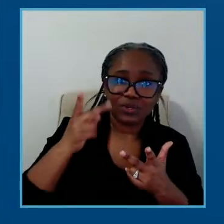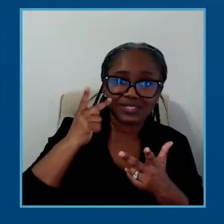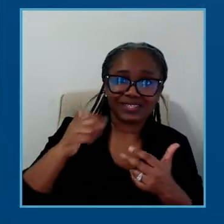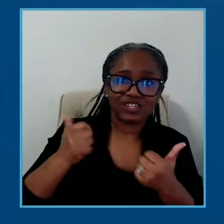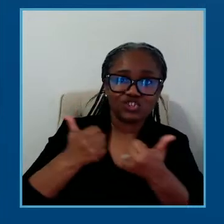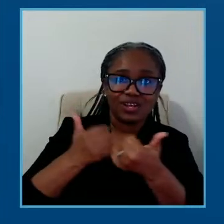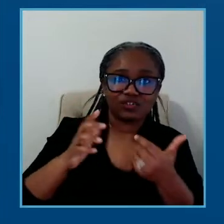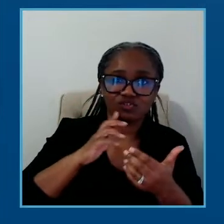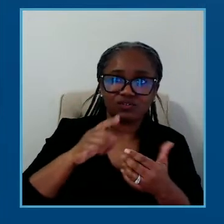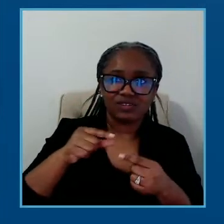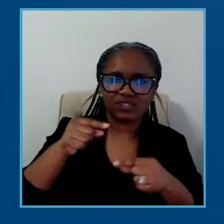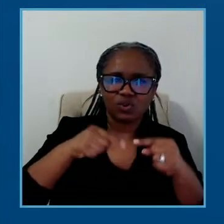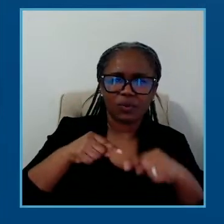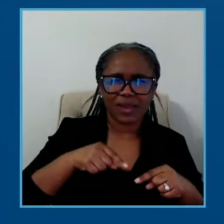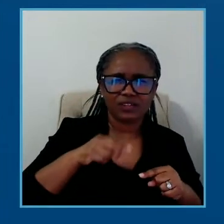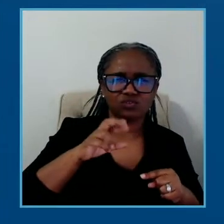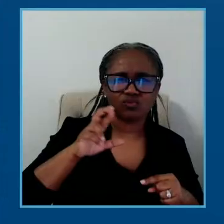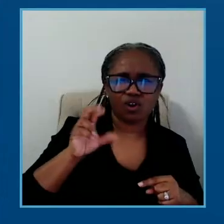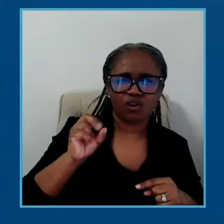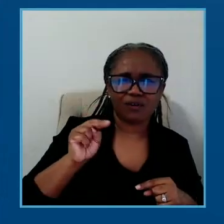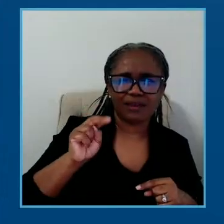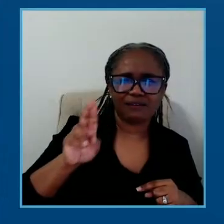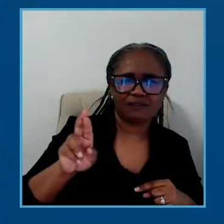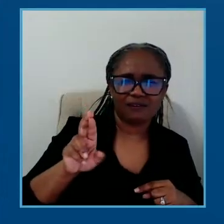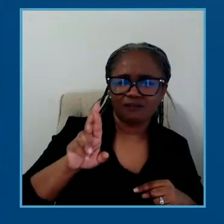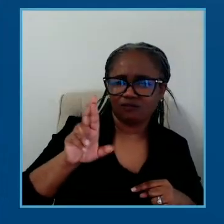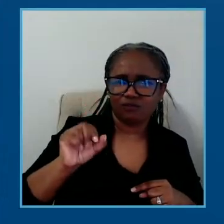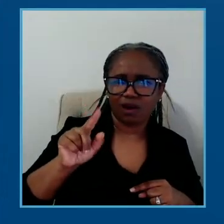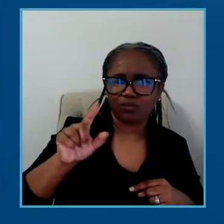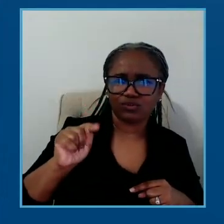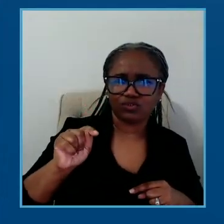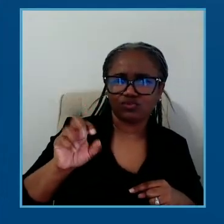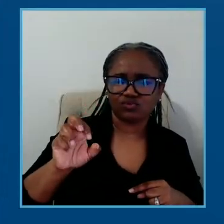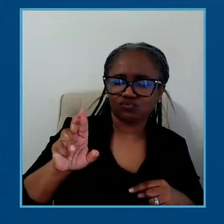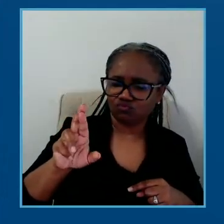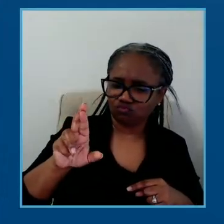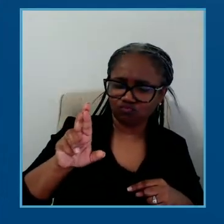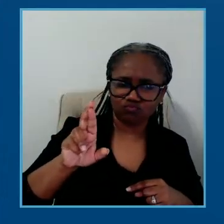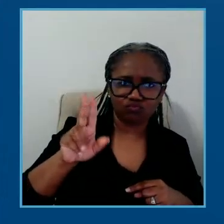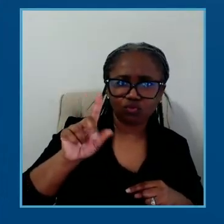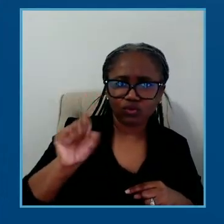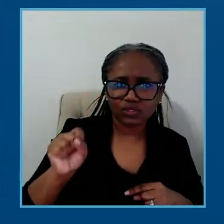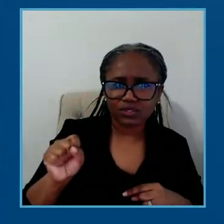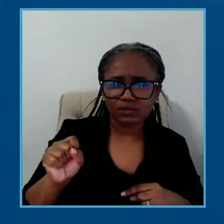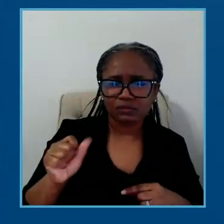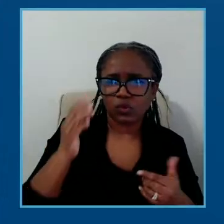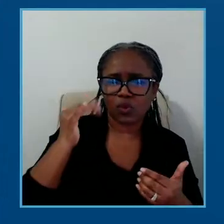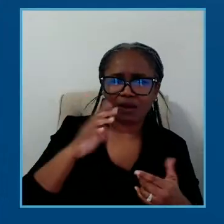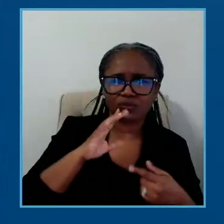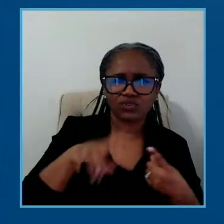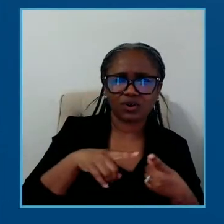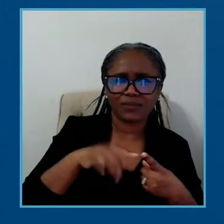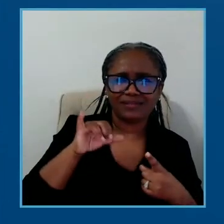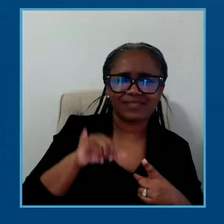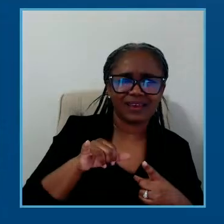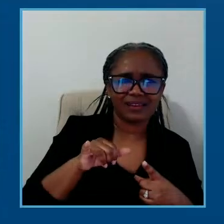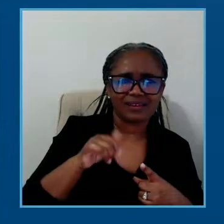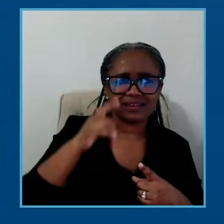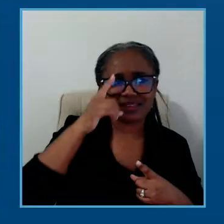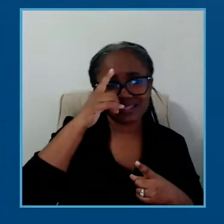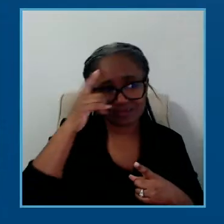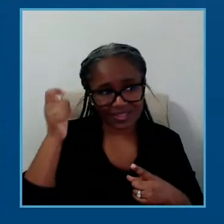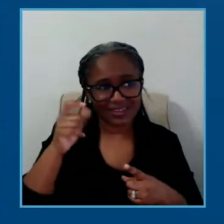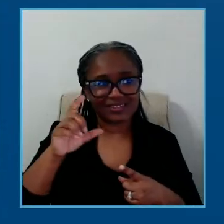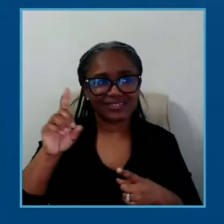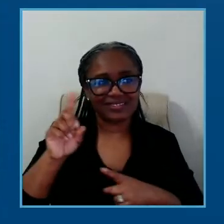Roberts, why are we even talking about Roberts? Roberts is only relevant because the DNC charter says it's relevant and that the DNC